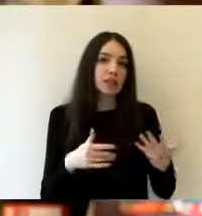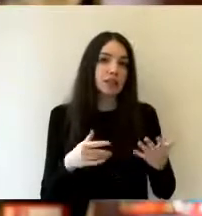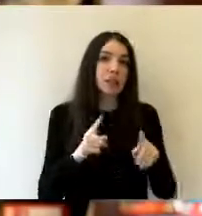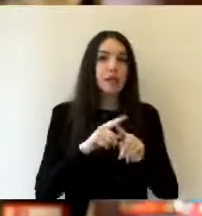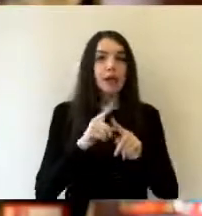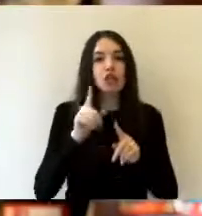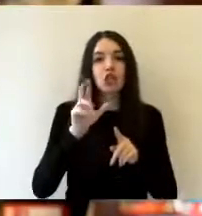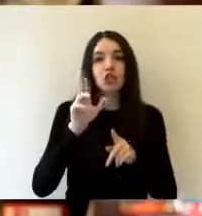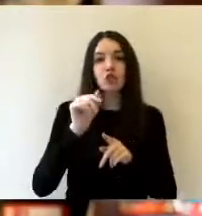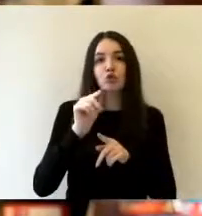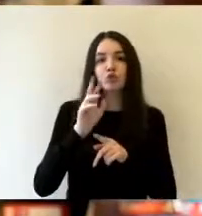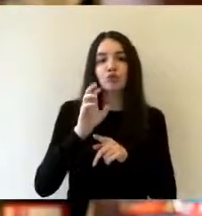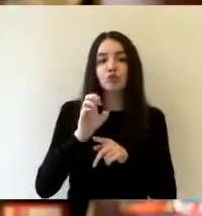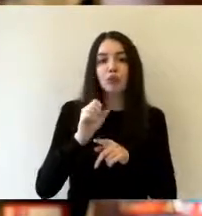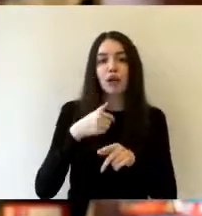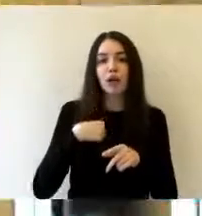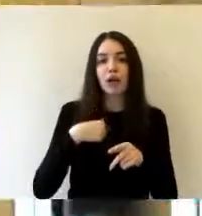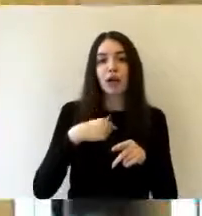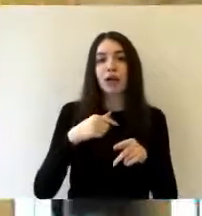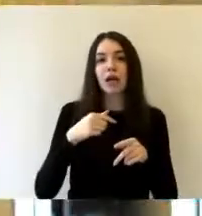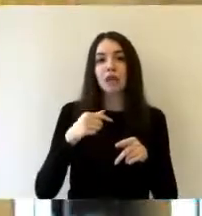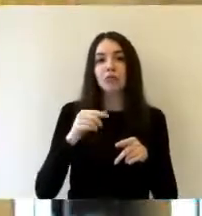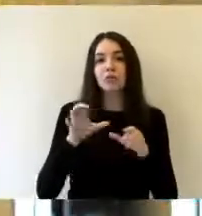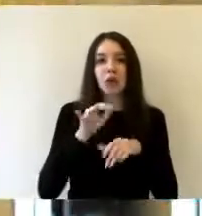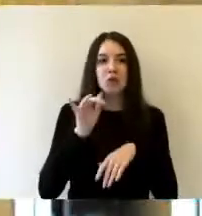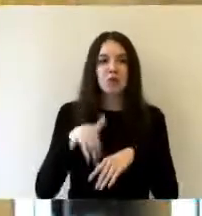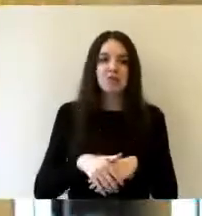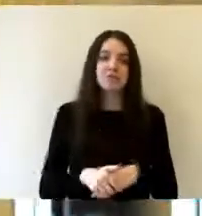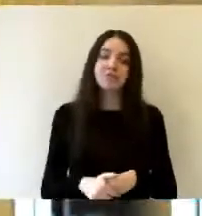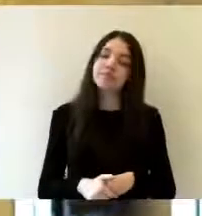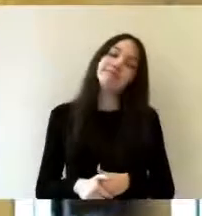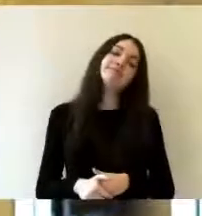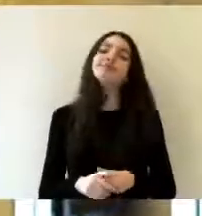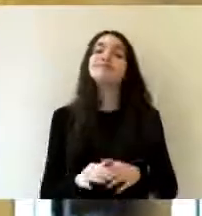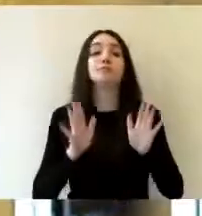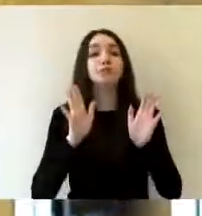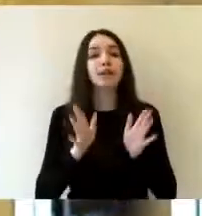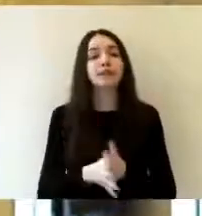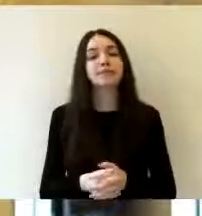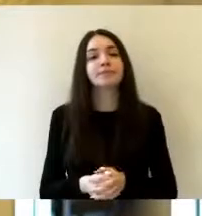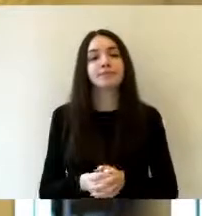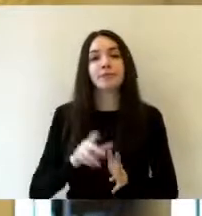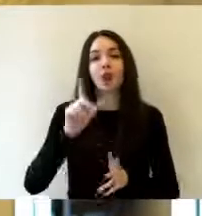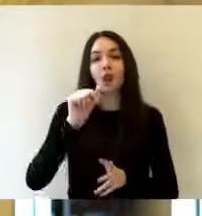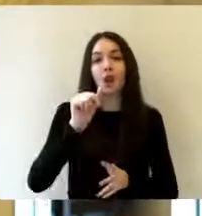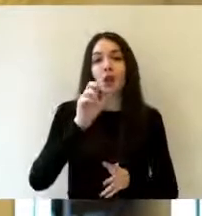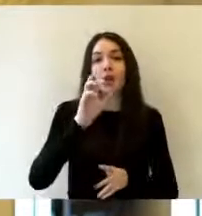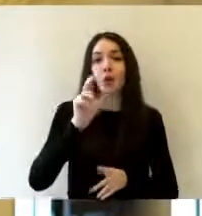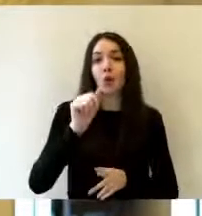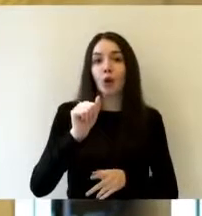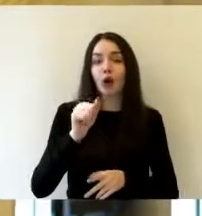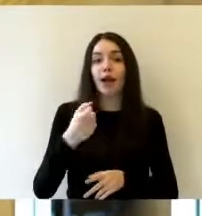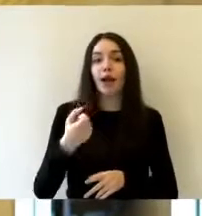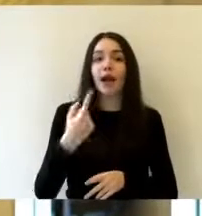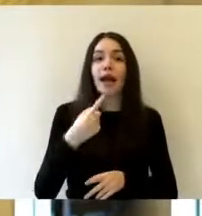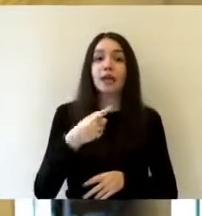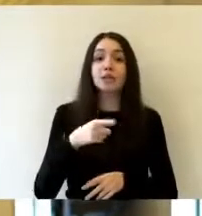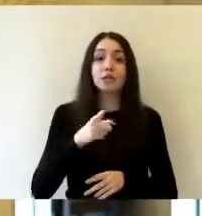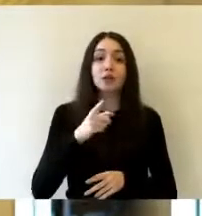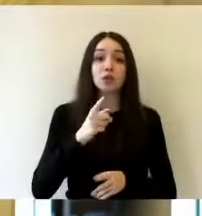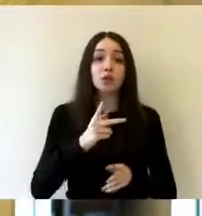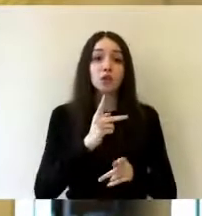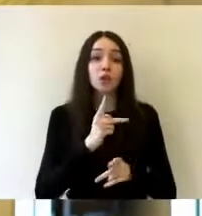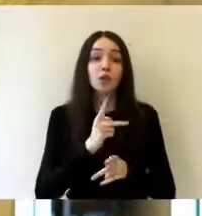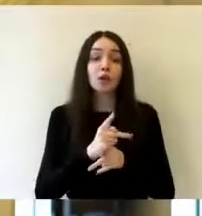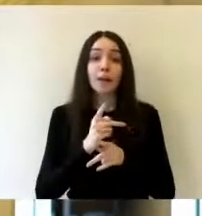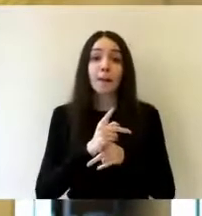that I'm doing like the exact same thing over and over again. Great. Laura is asking on YouTube, do you keep any sort